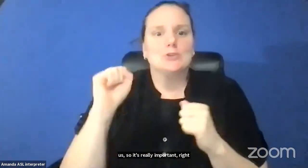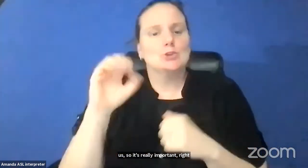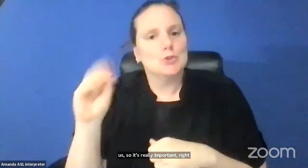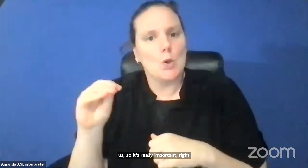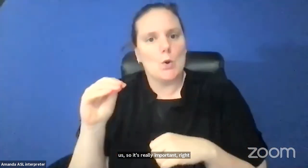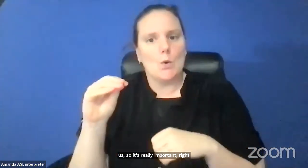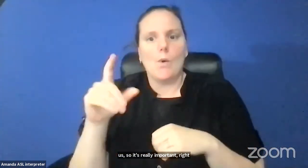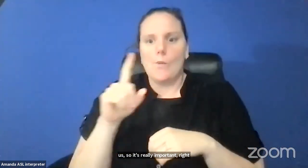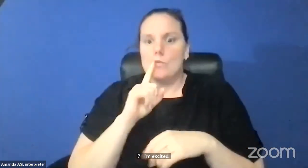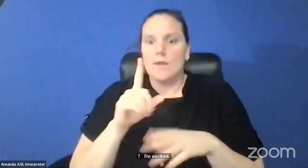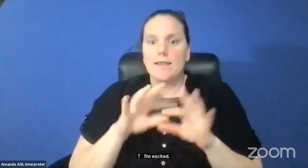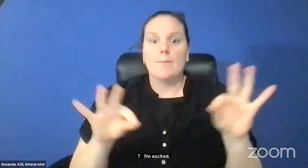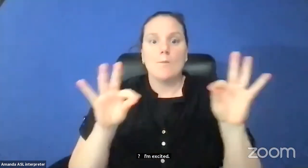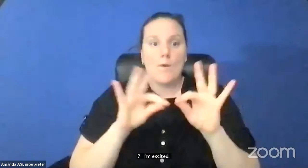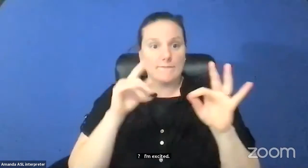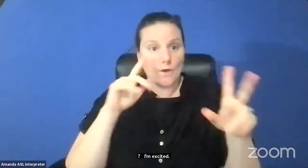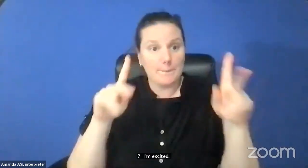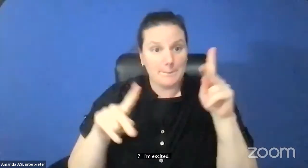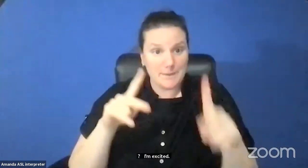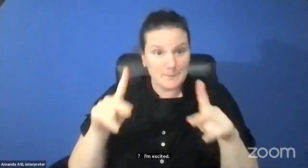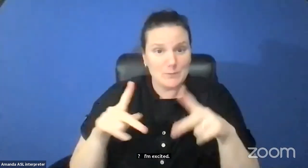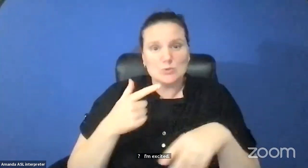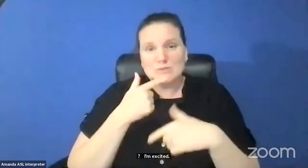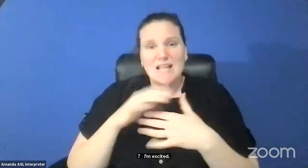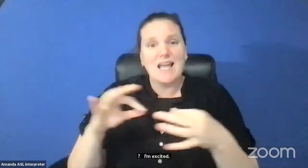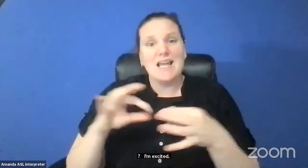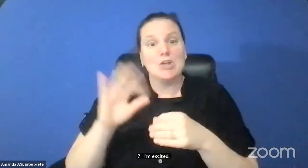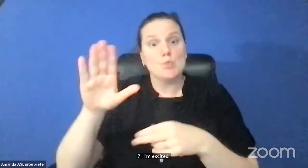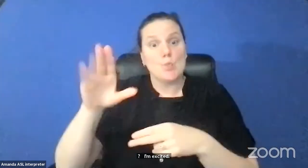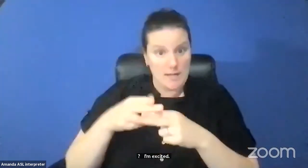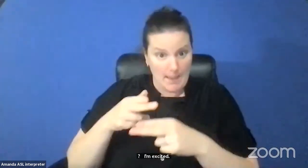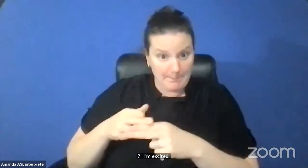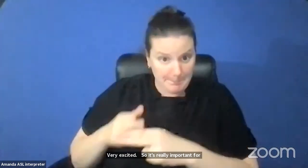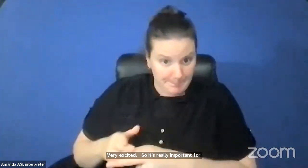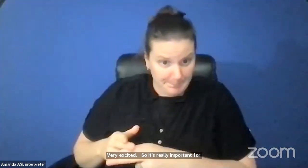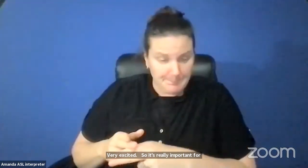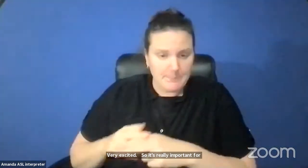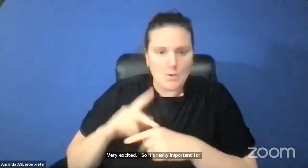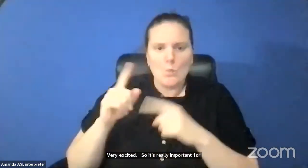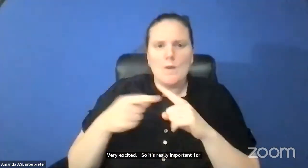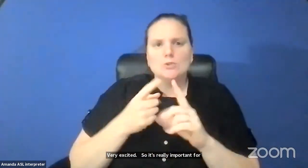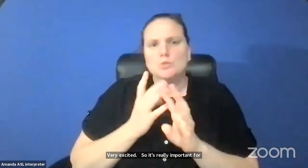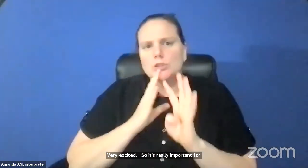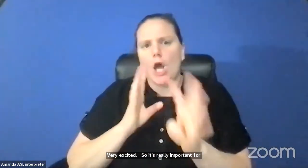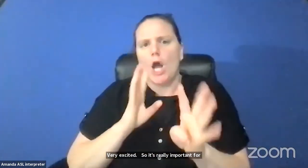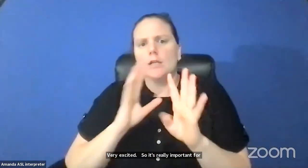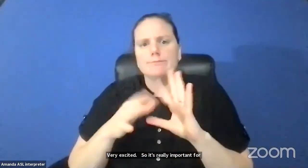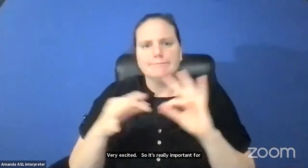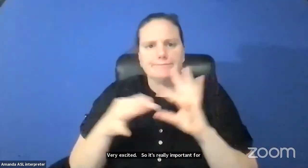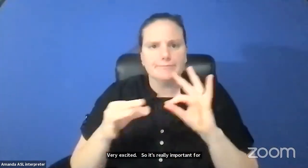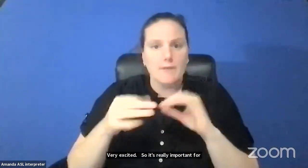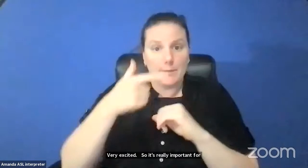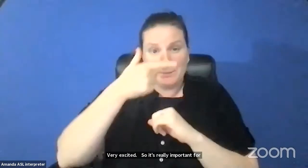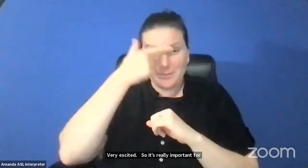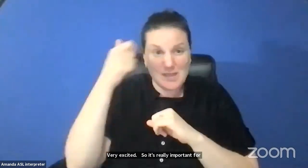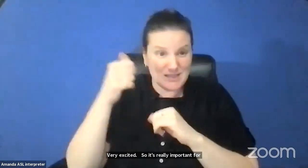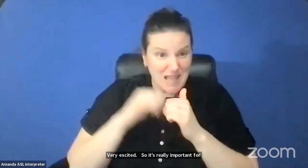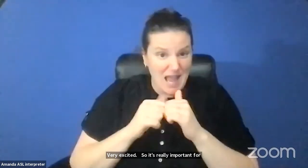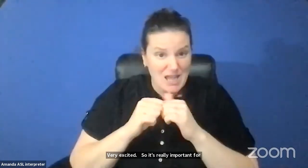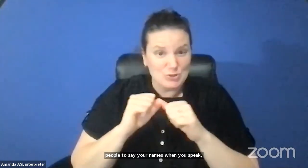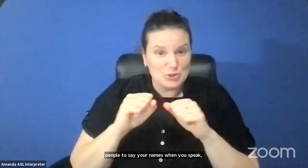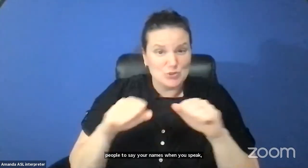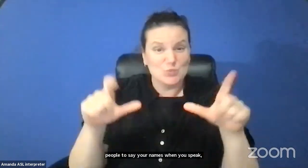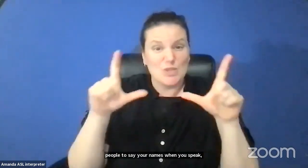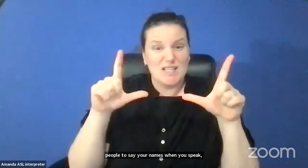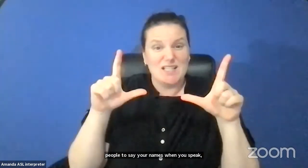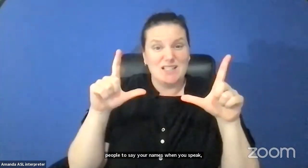So it's really important for people to say your names when you speak because of the way the screen